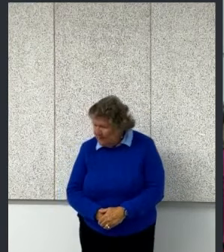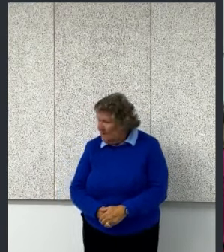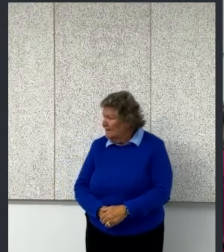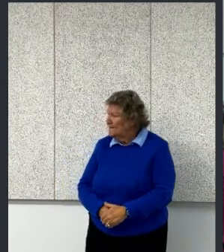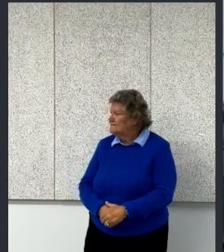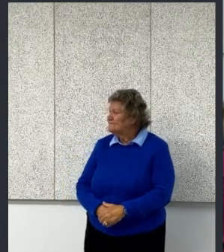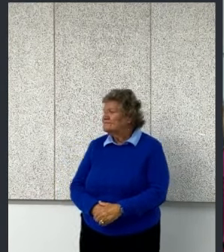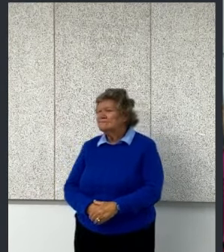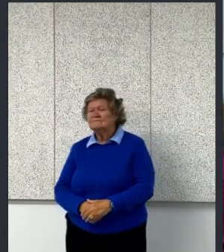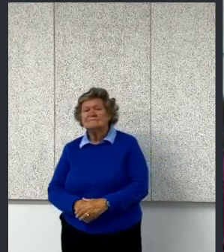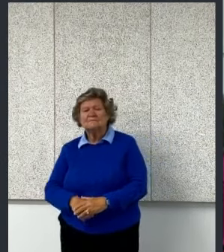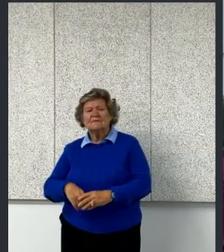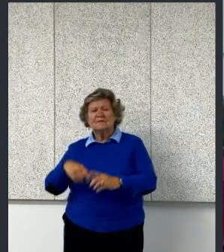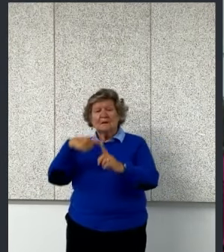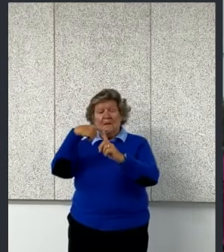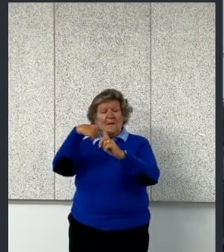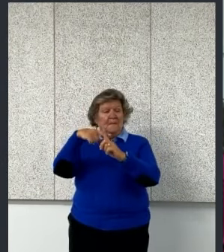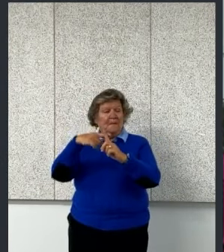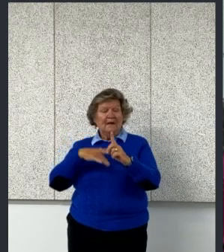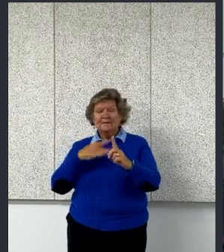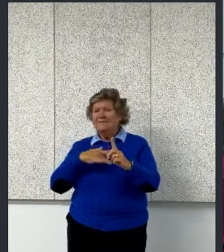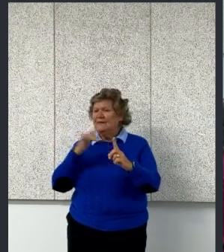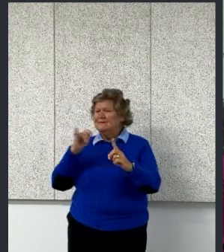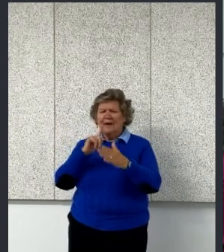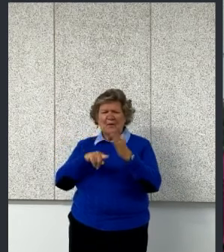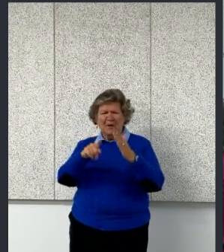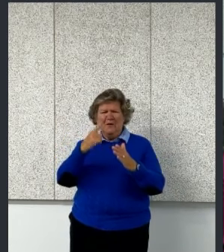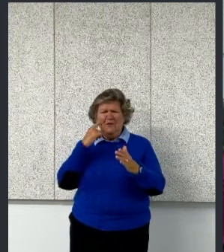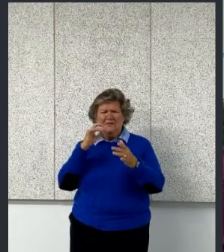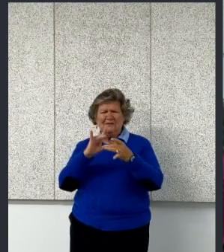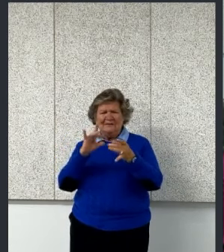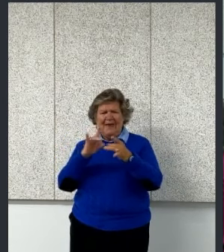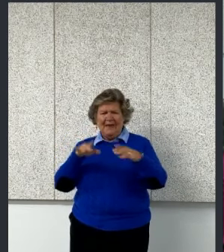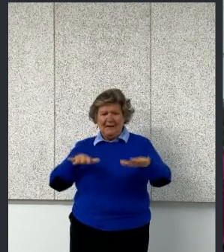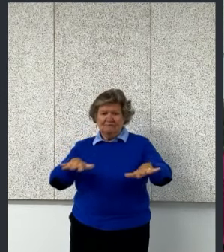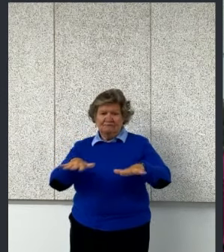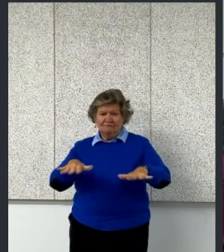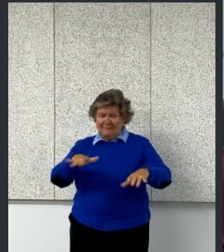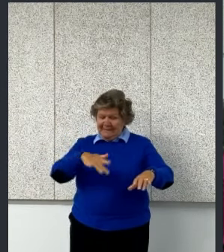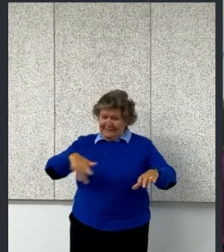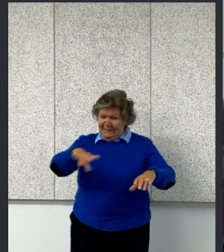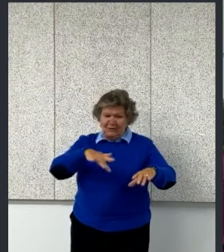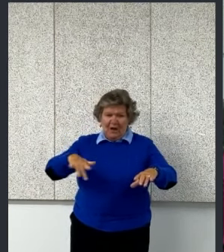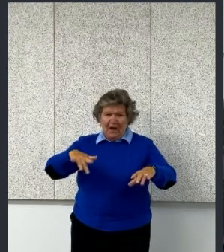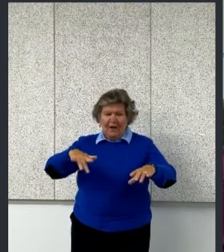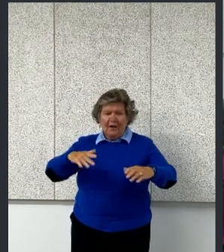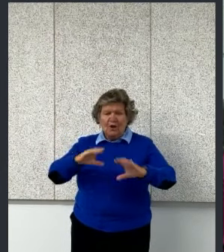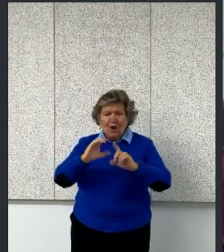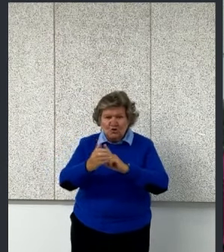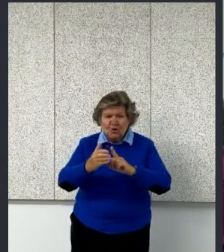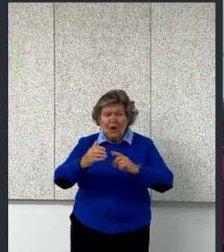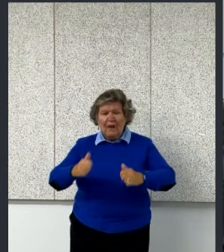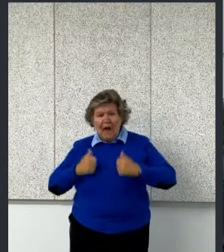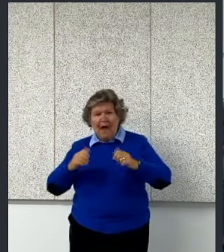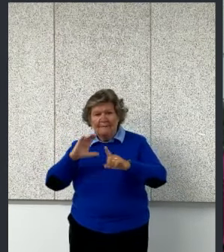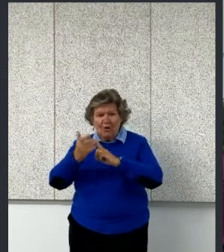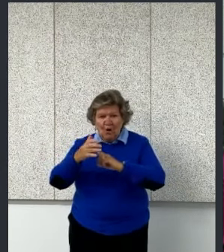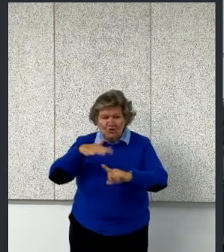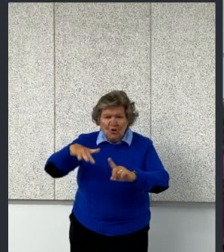It also feels like, you know, thinking about what you were saying about DJ culture, live music culture, like there's so much